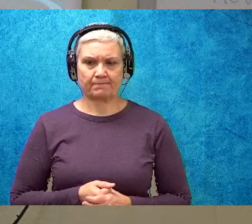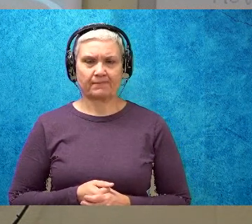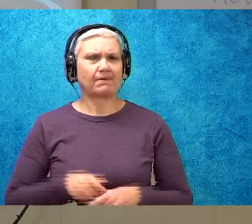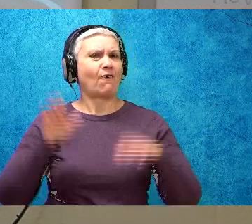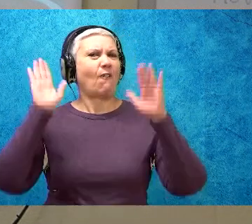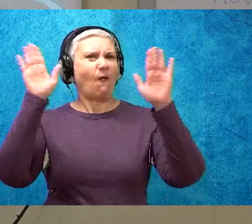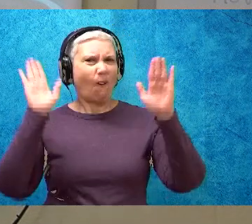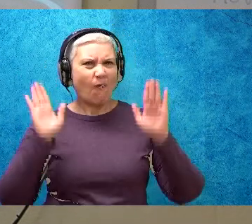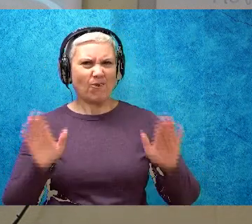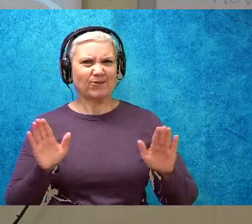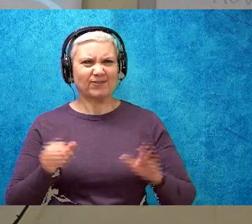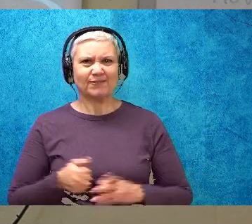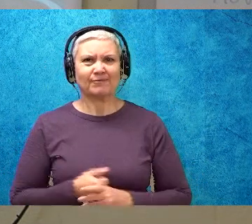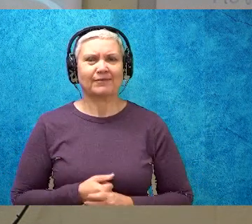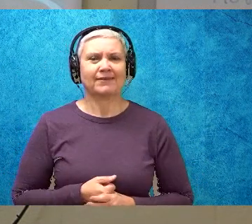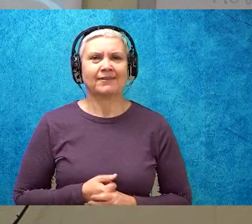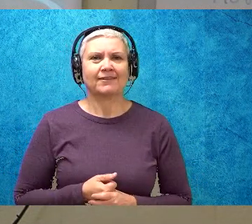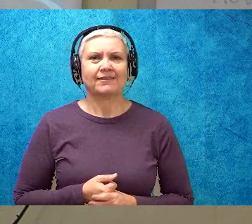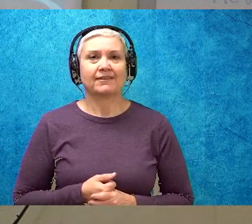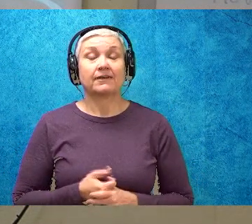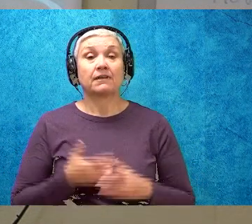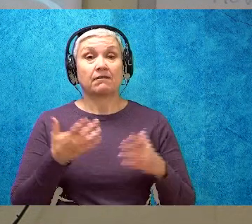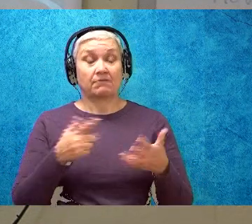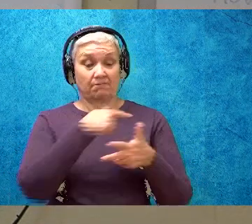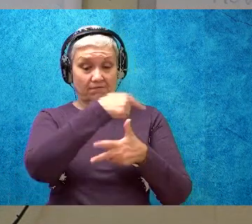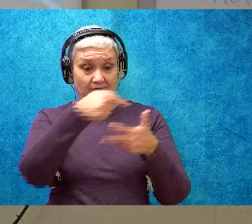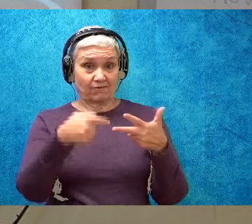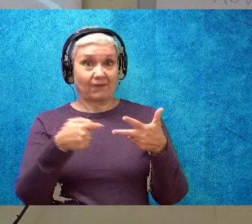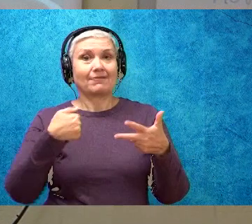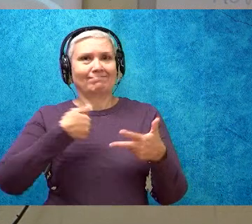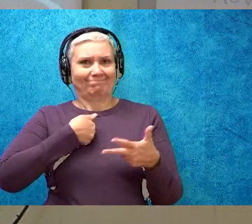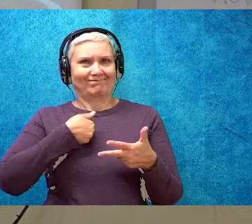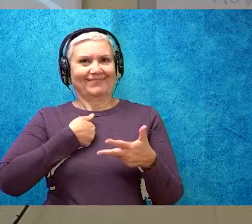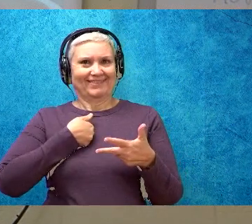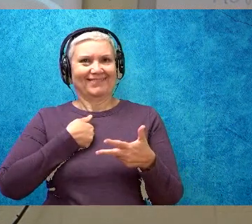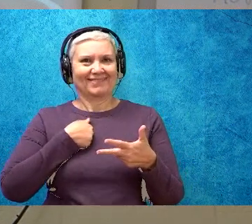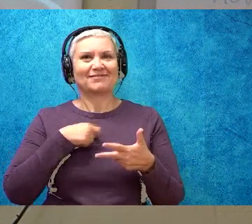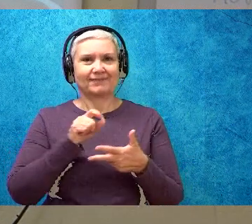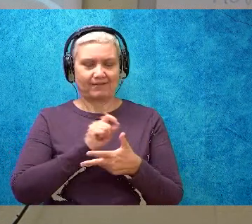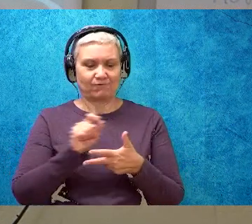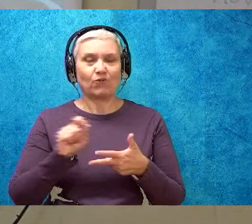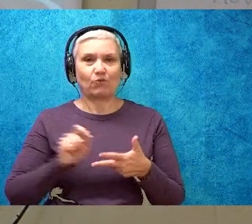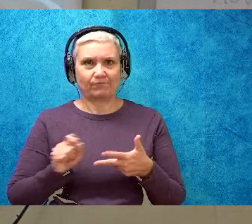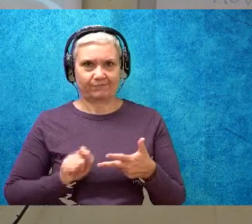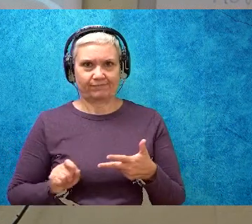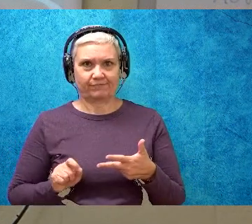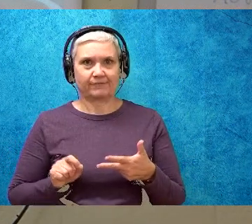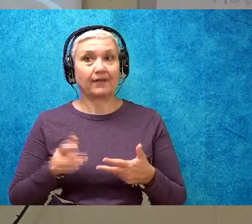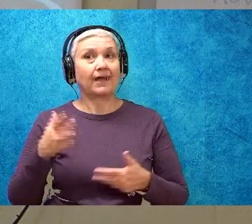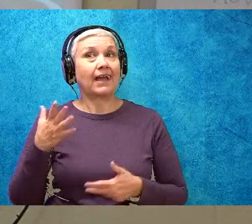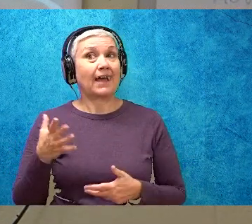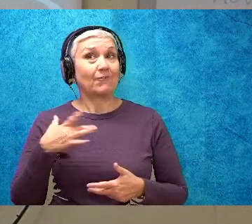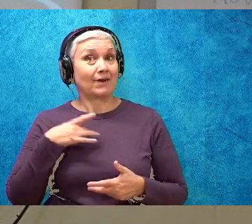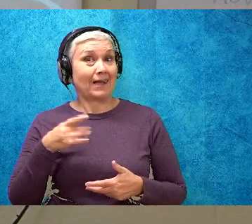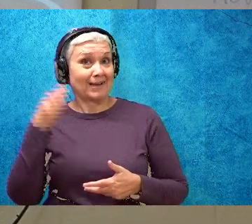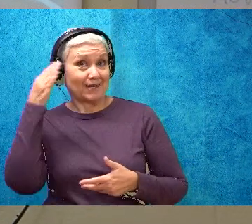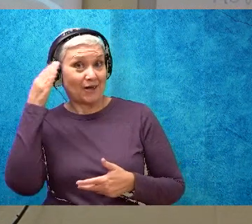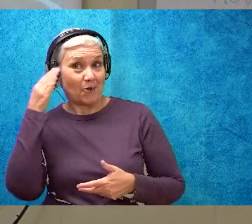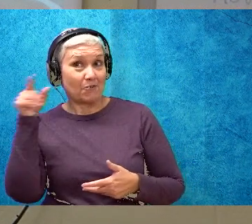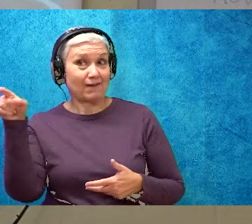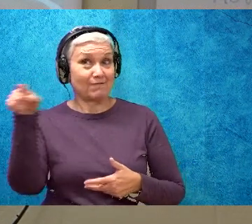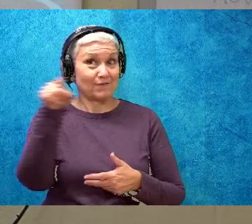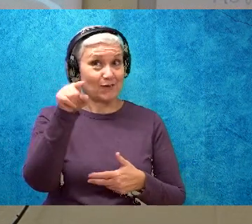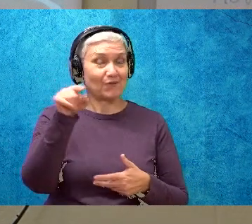Awesome. All right, so these are 3 that I came up with. Now, I'd love to know if you guys have the same